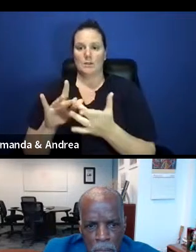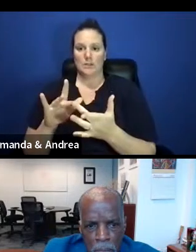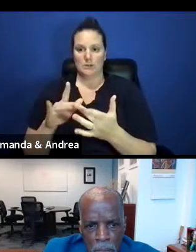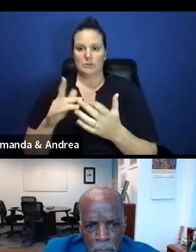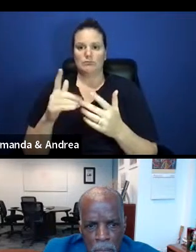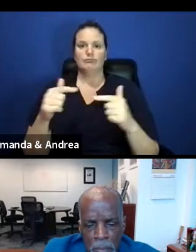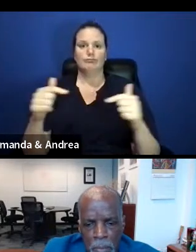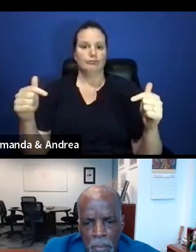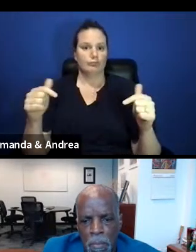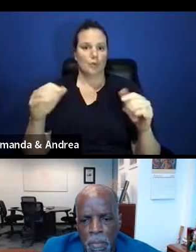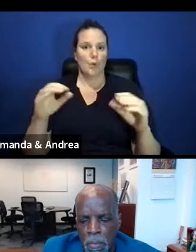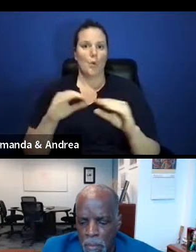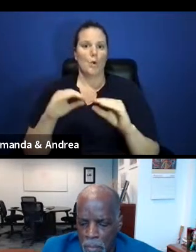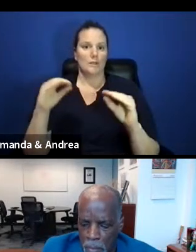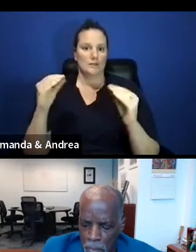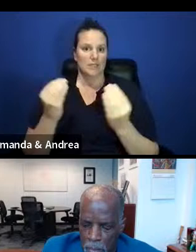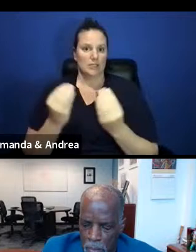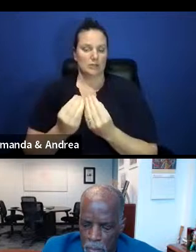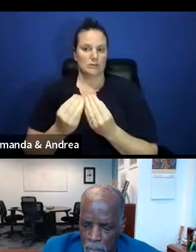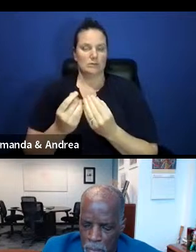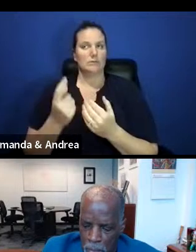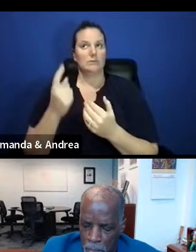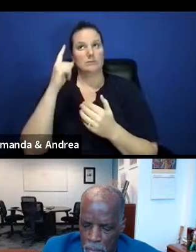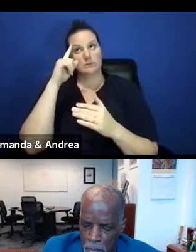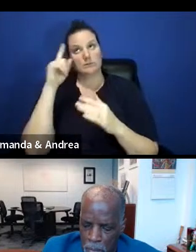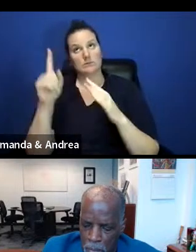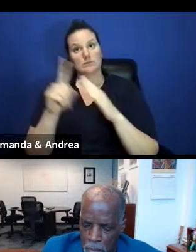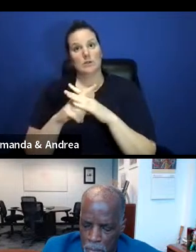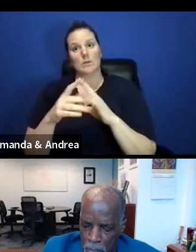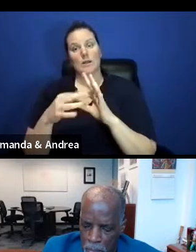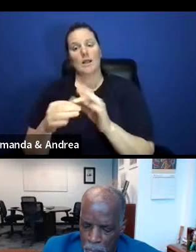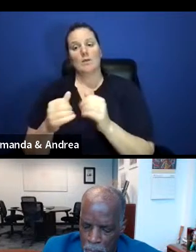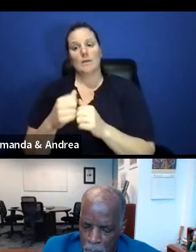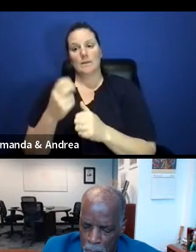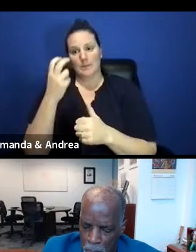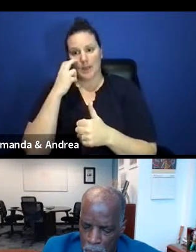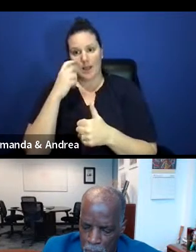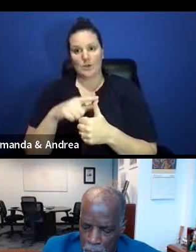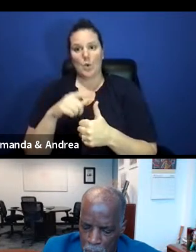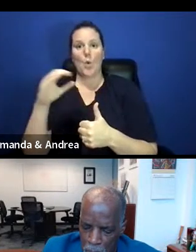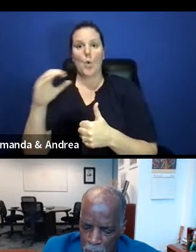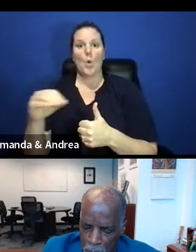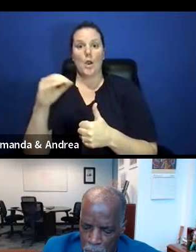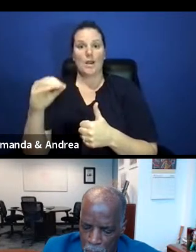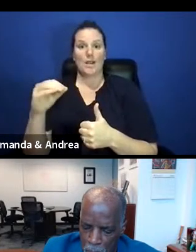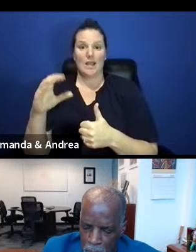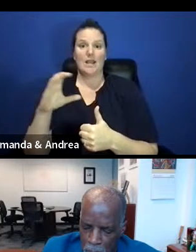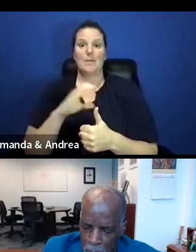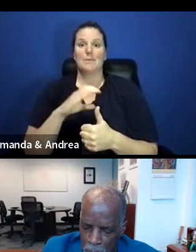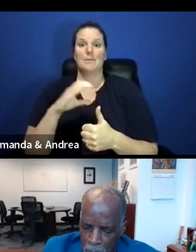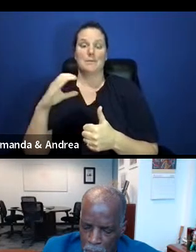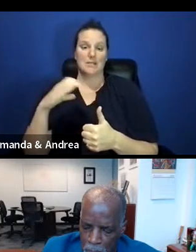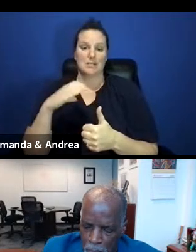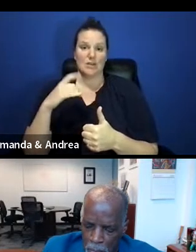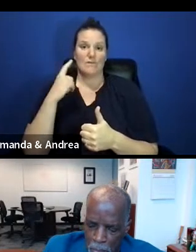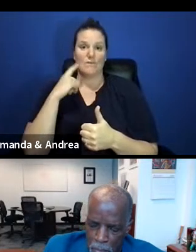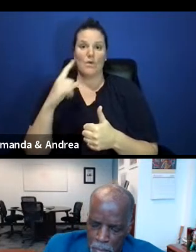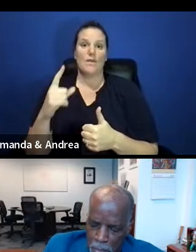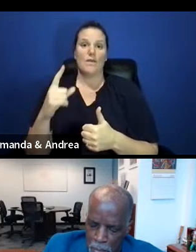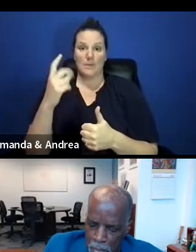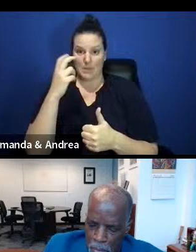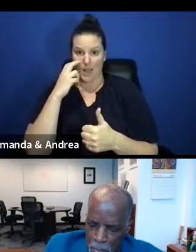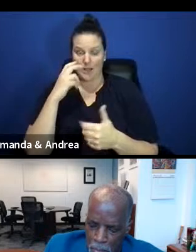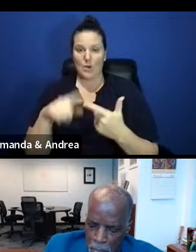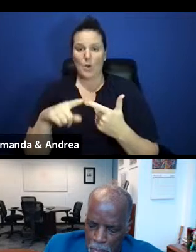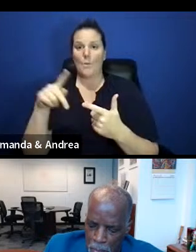various organizations. The ones that come to mind for me are related to the blind. I'm thinking of Oregon Commission for the Blind, Portland State University. Walt,